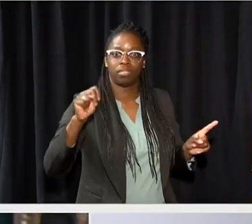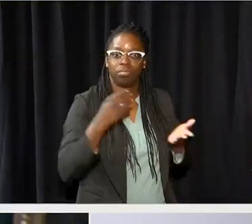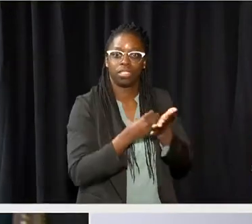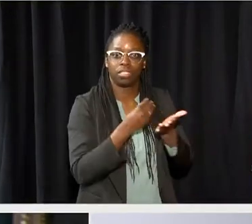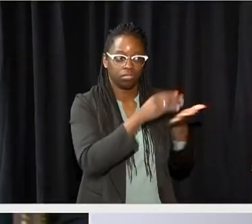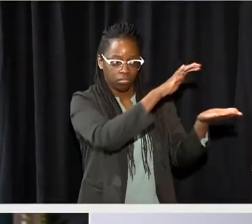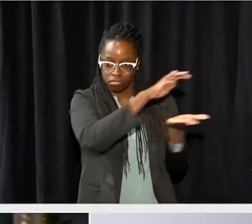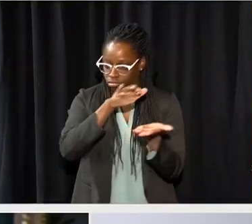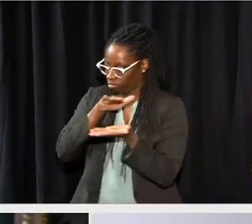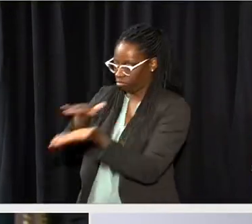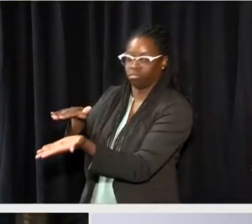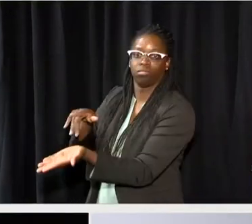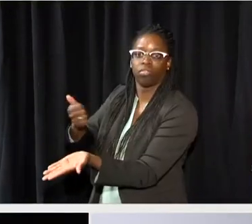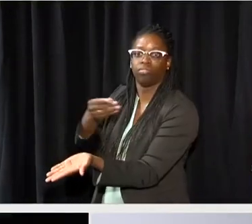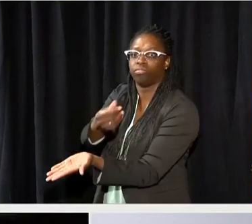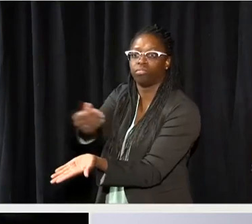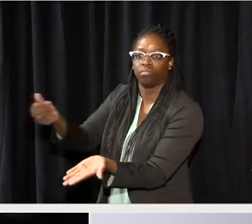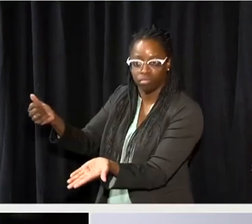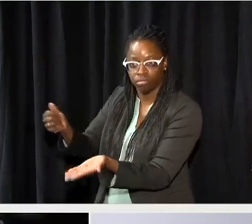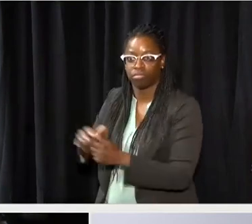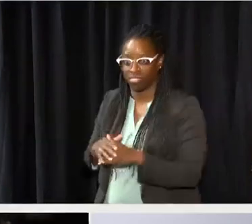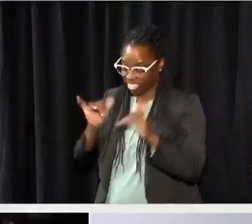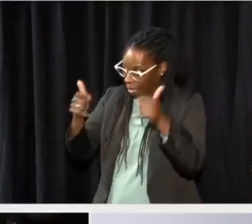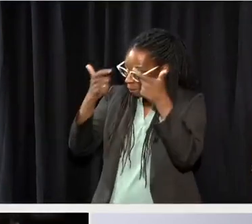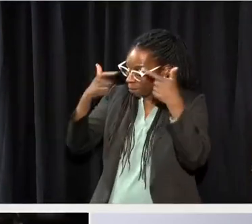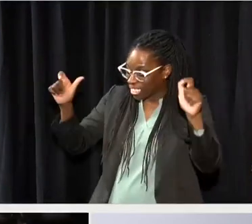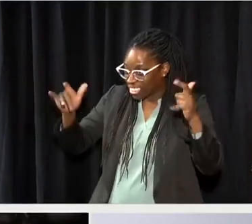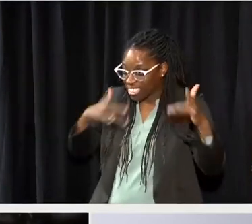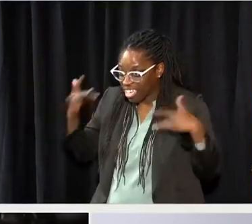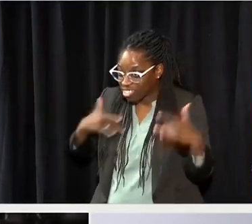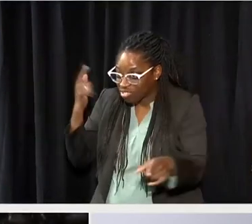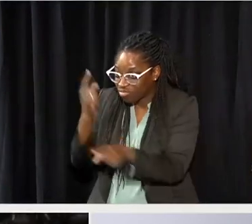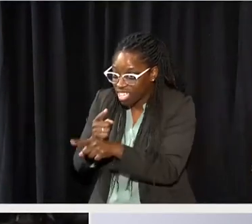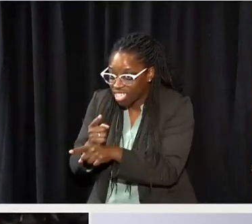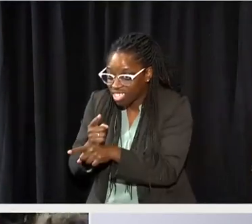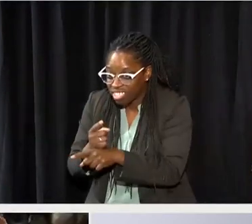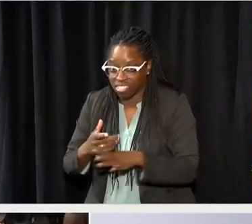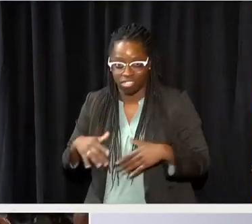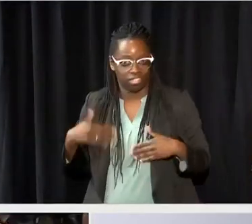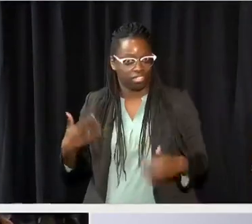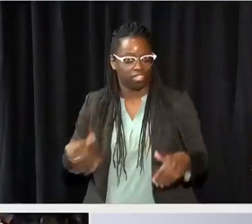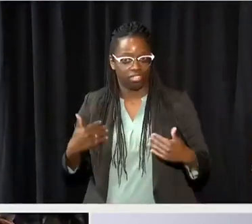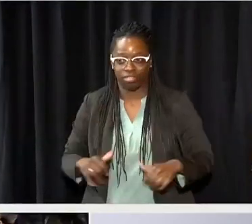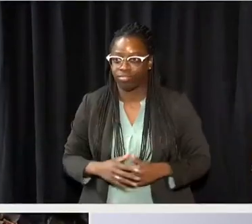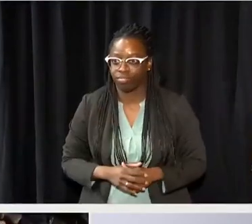will see the savings when you file your returns in April.